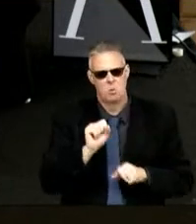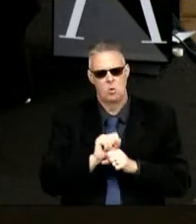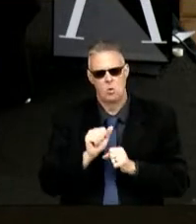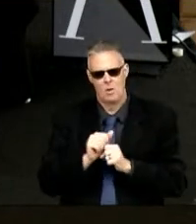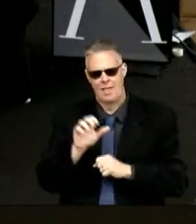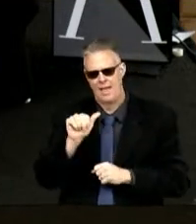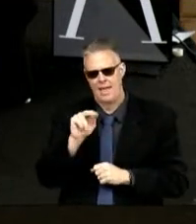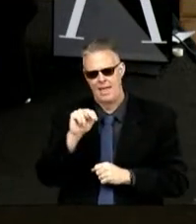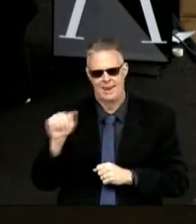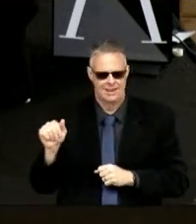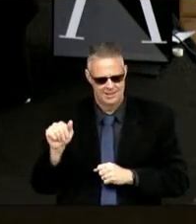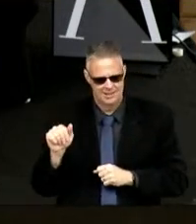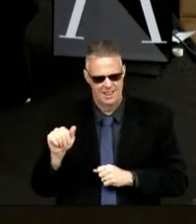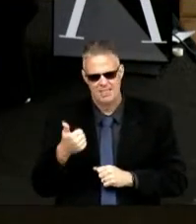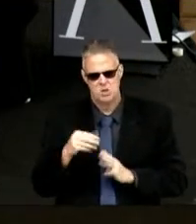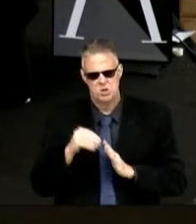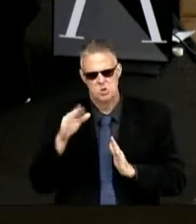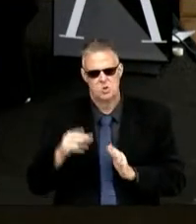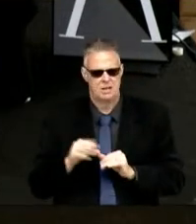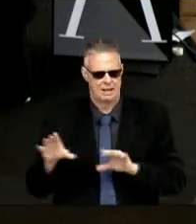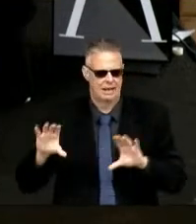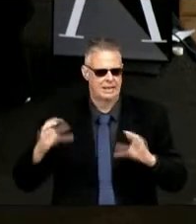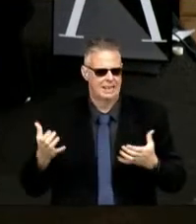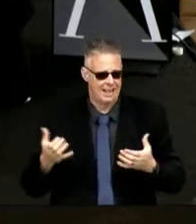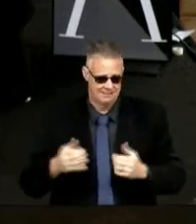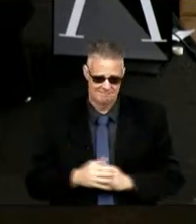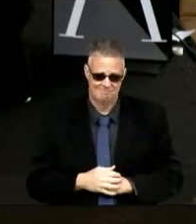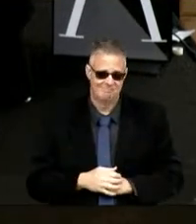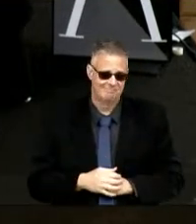Anna, with students in Anna's class.